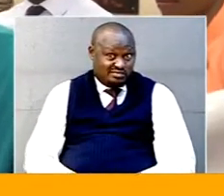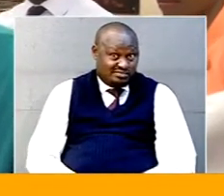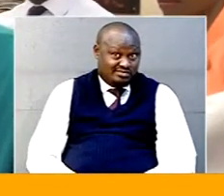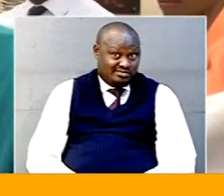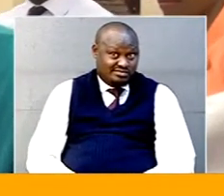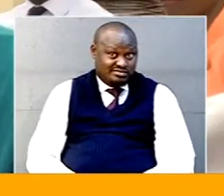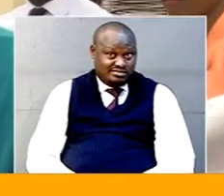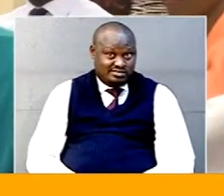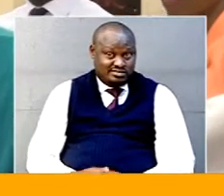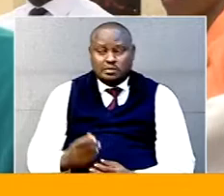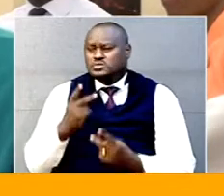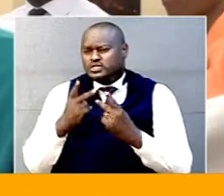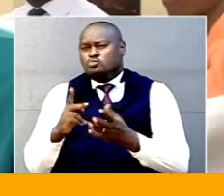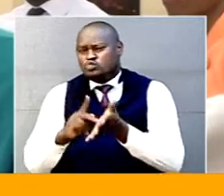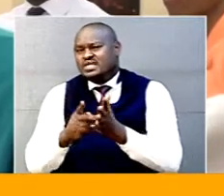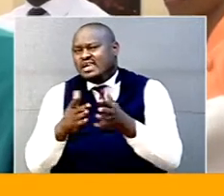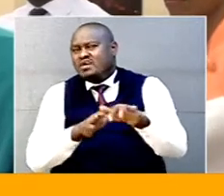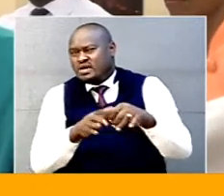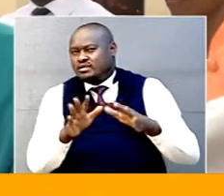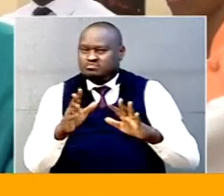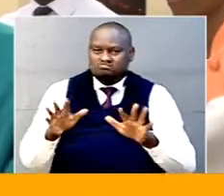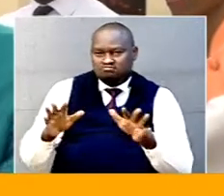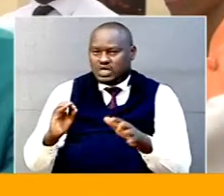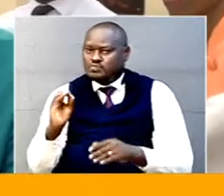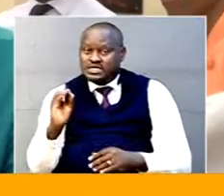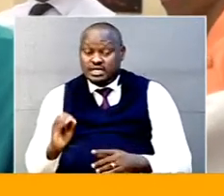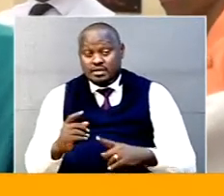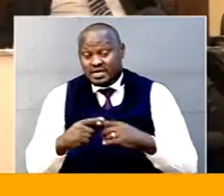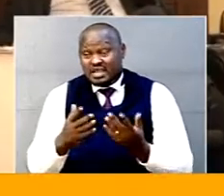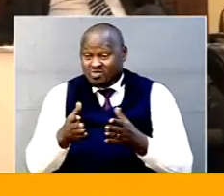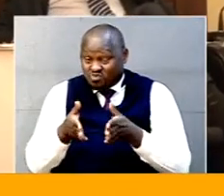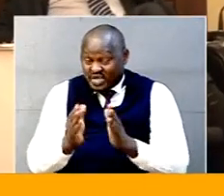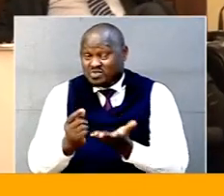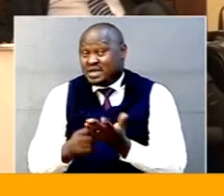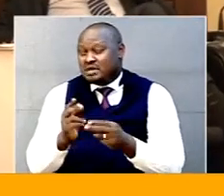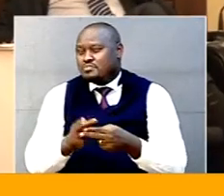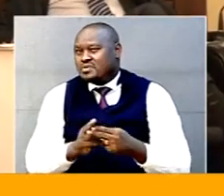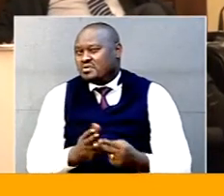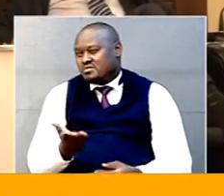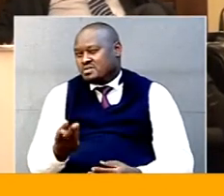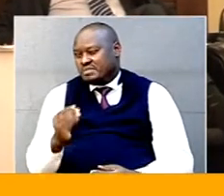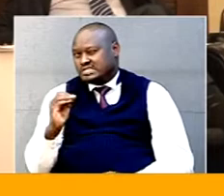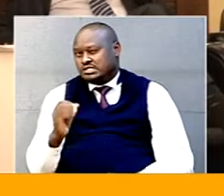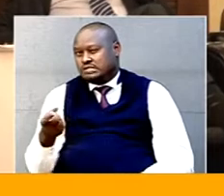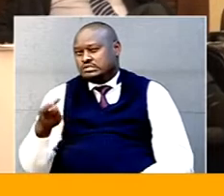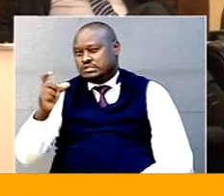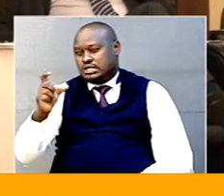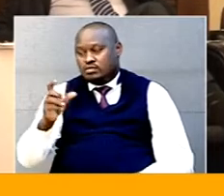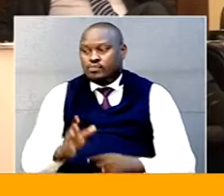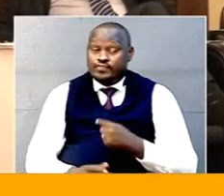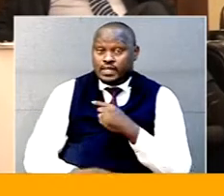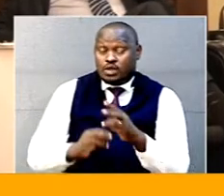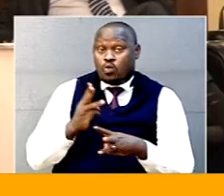rates. But even in terms of the local currency term of loan, the addition of the private sector window to the World Bank